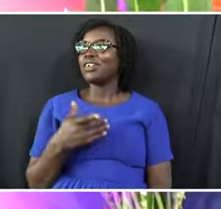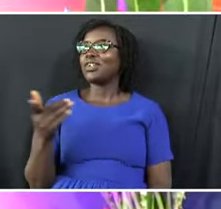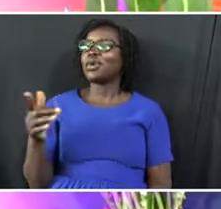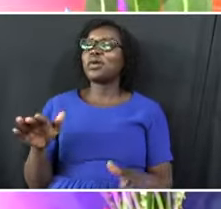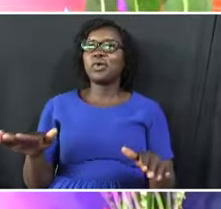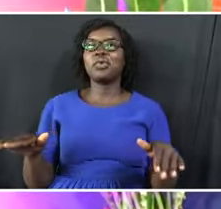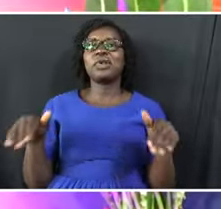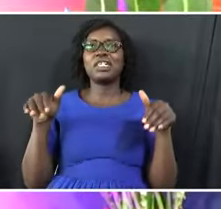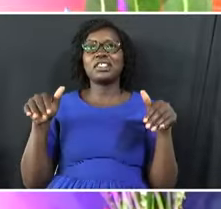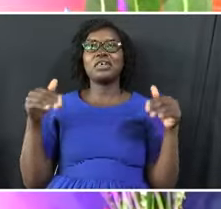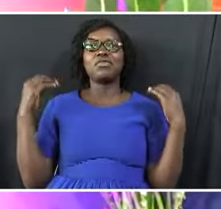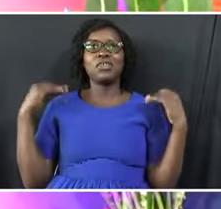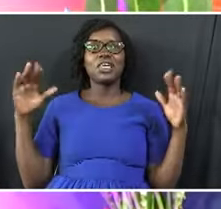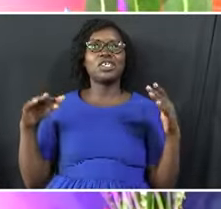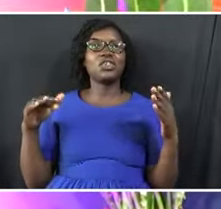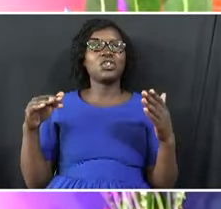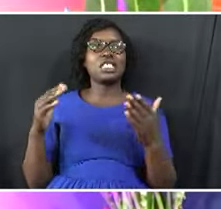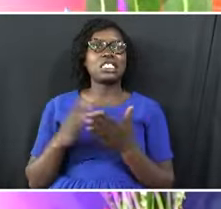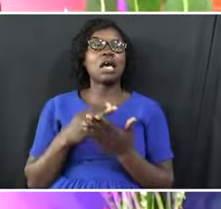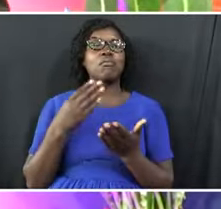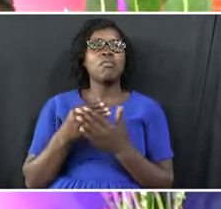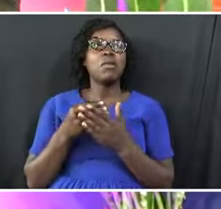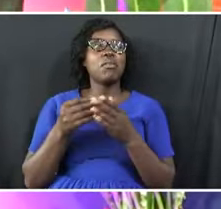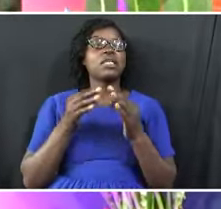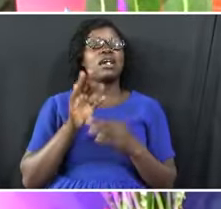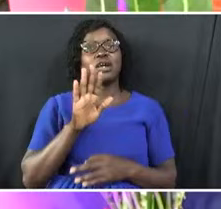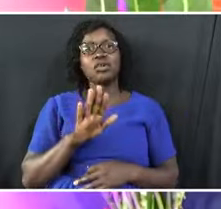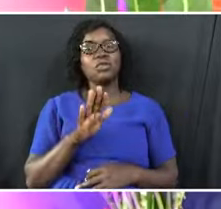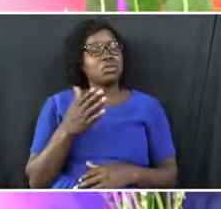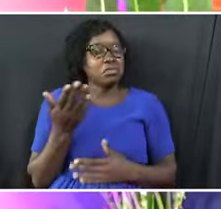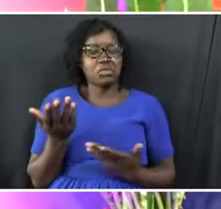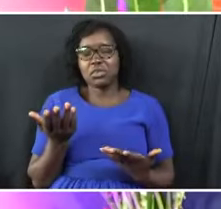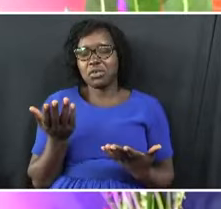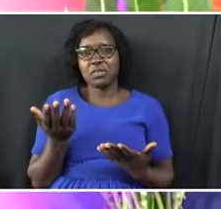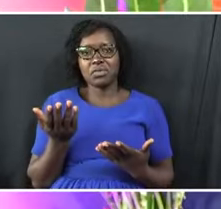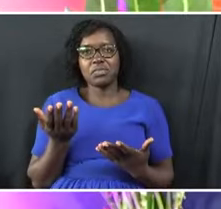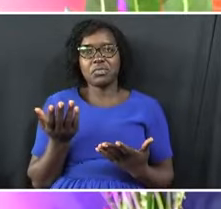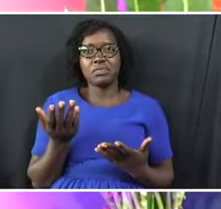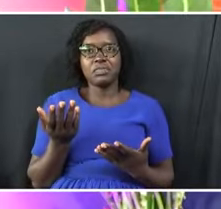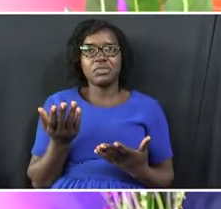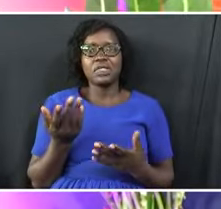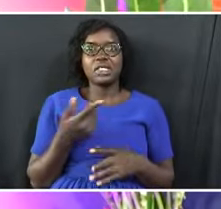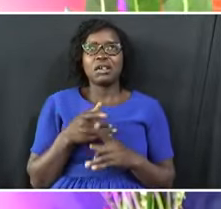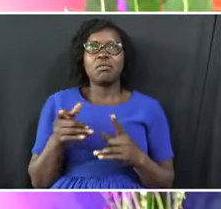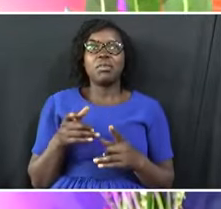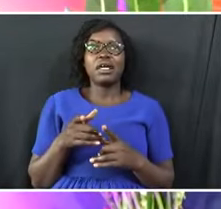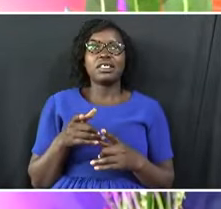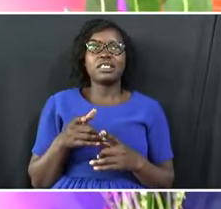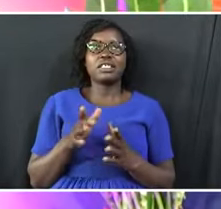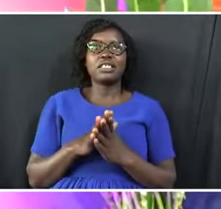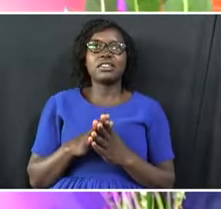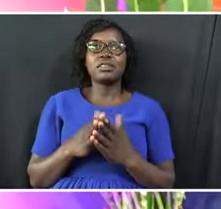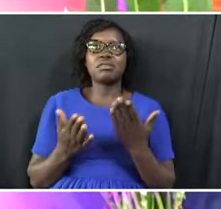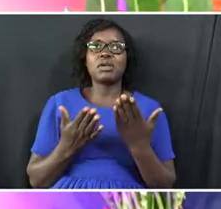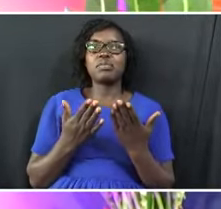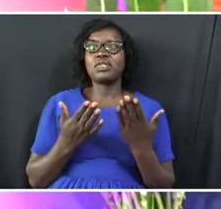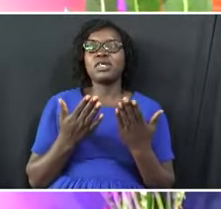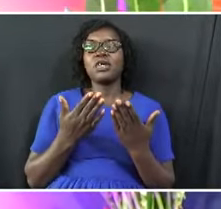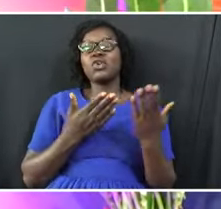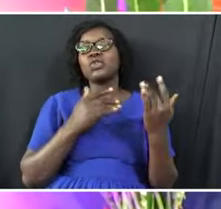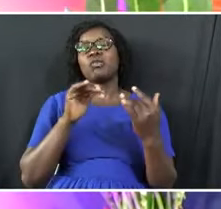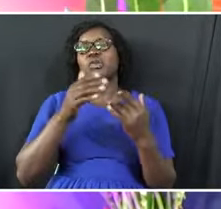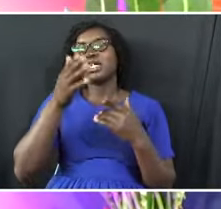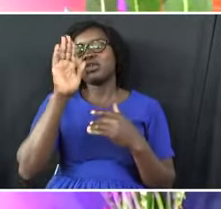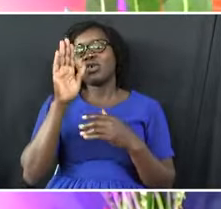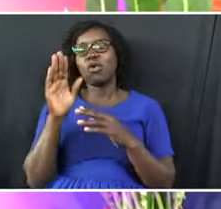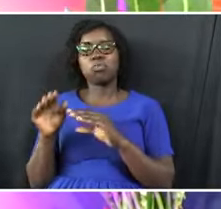put some money in your accounts. But who knows, maybe God will feast it at night and put some cash